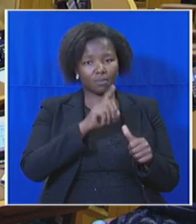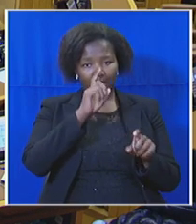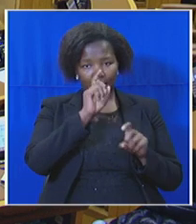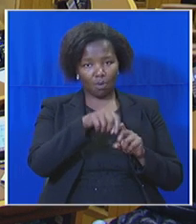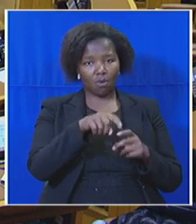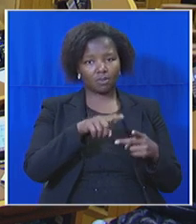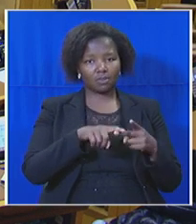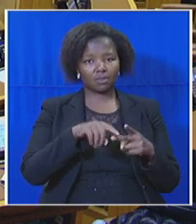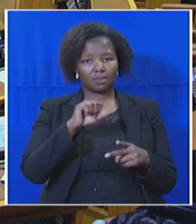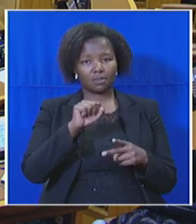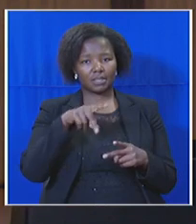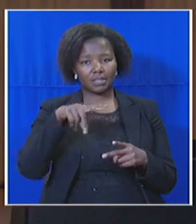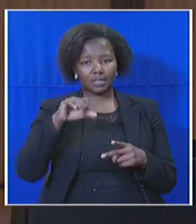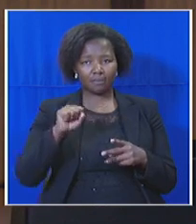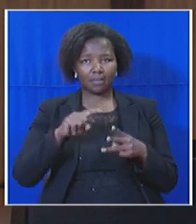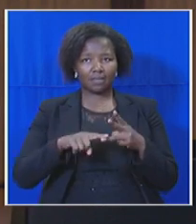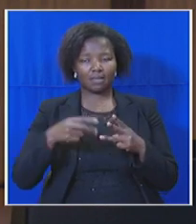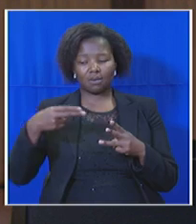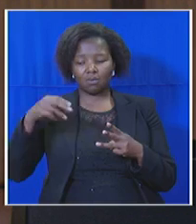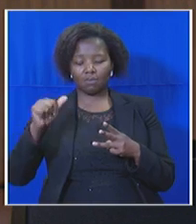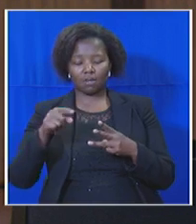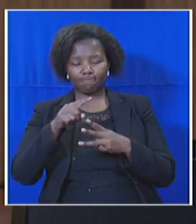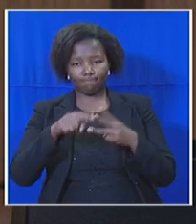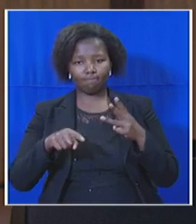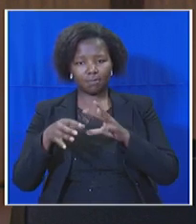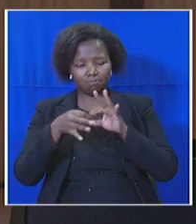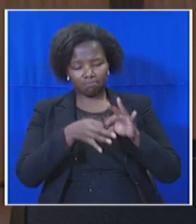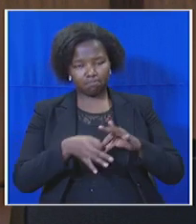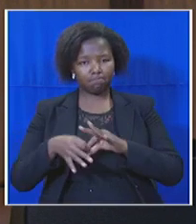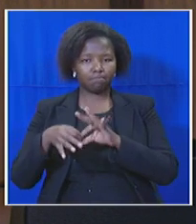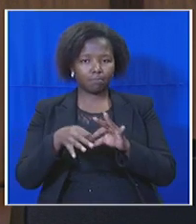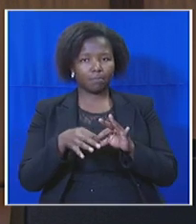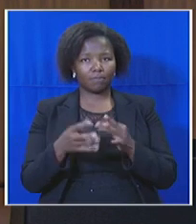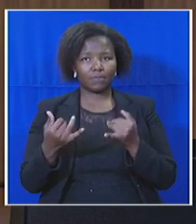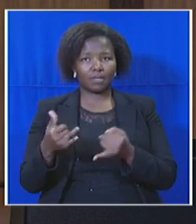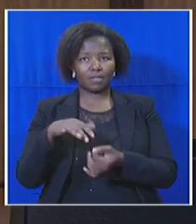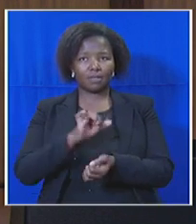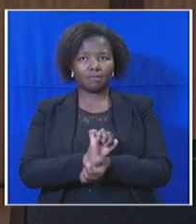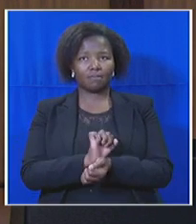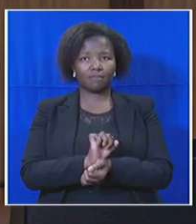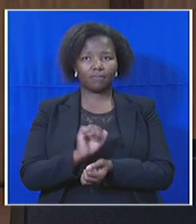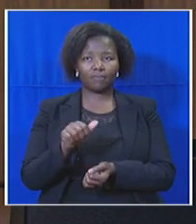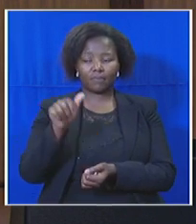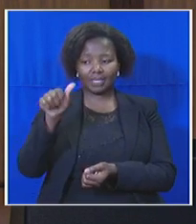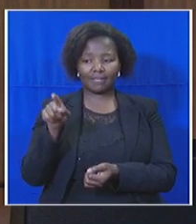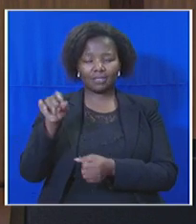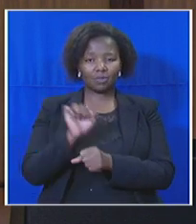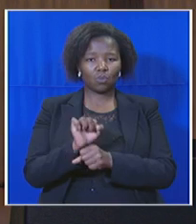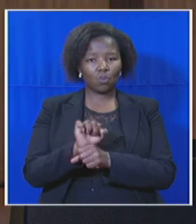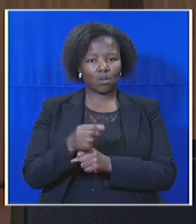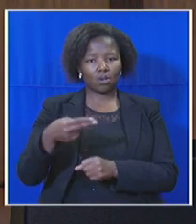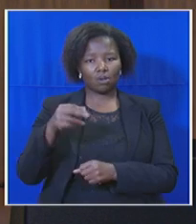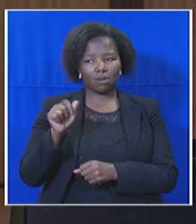Home Affairs Counter-Corruption Unit, which resulted in the arrest of a frontline clerk in the Home Affairs Office at